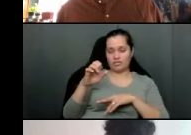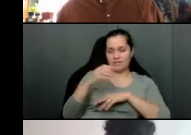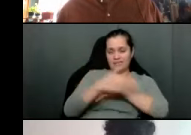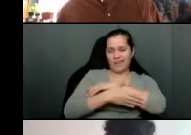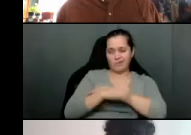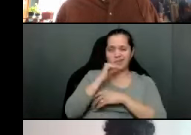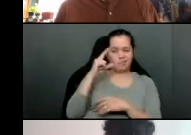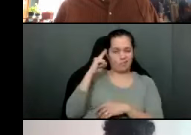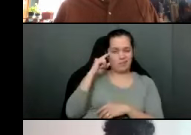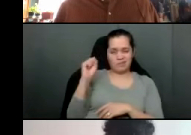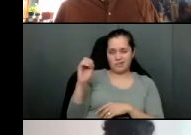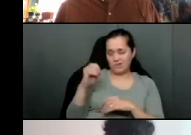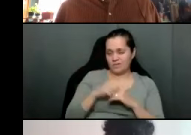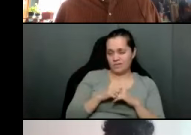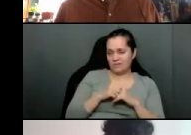so.